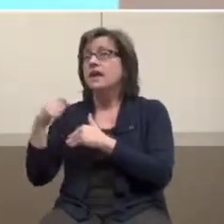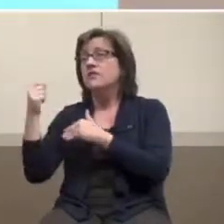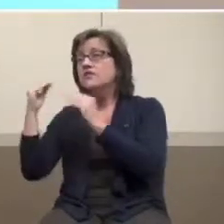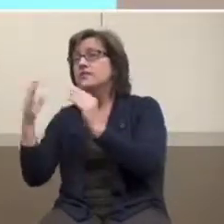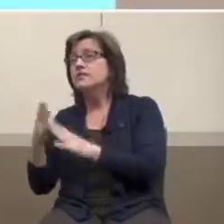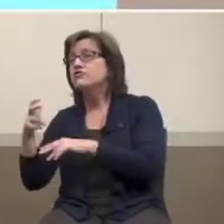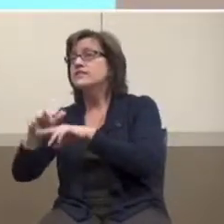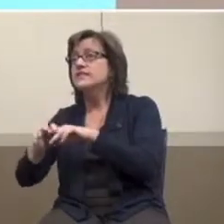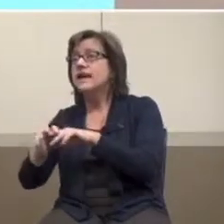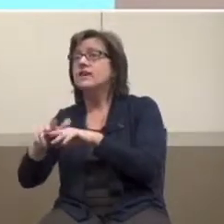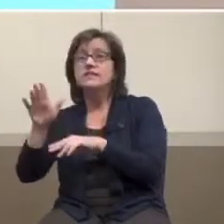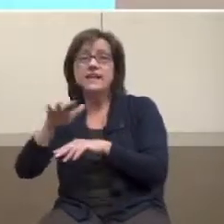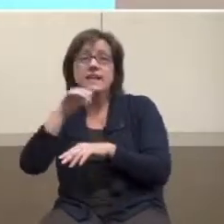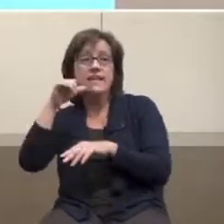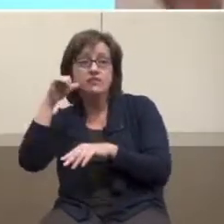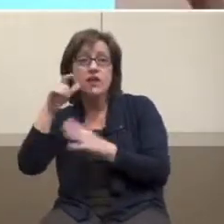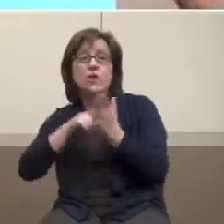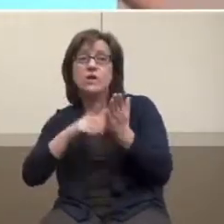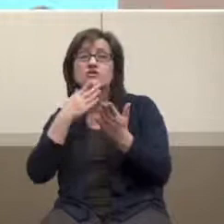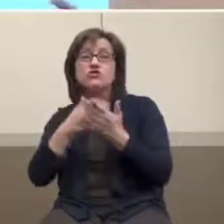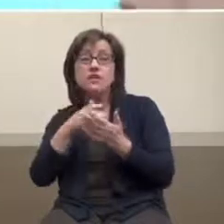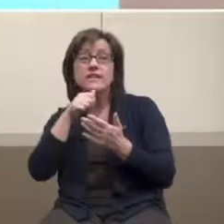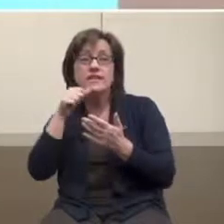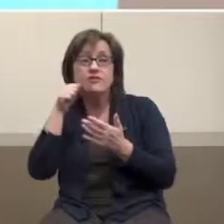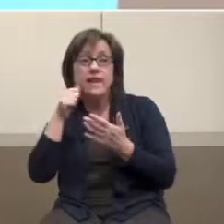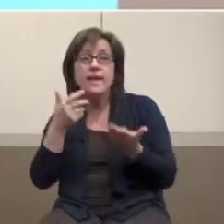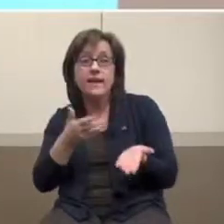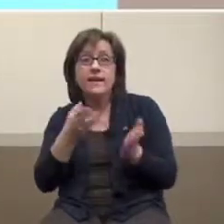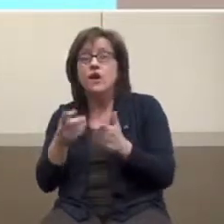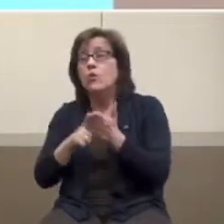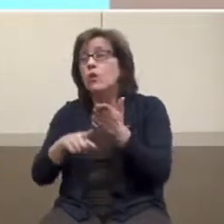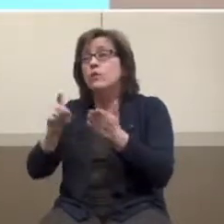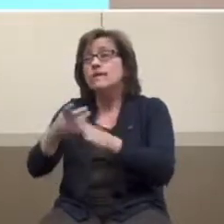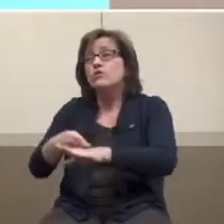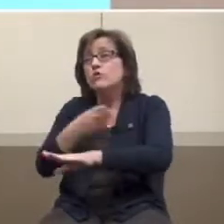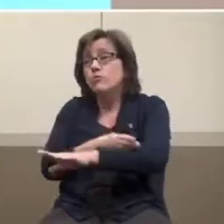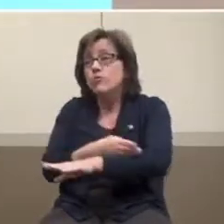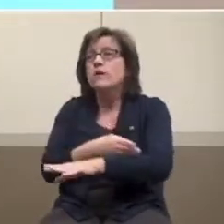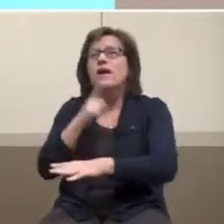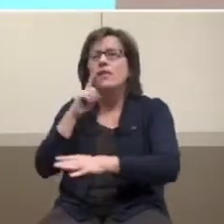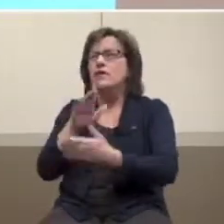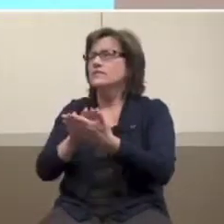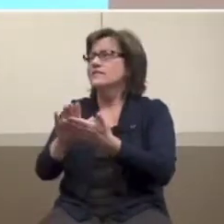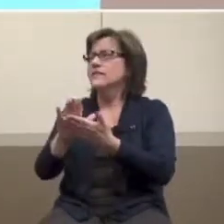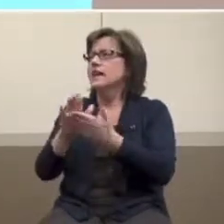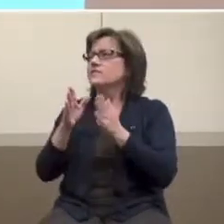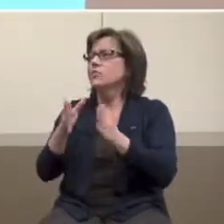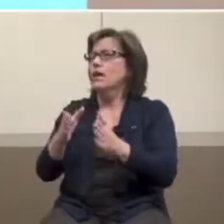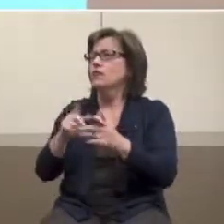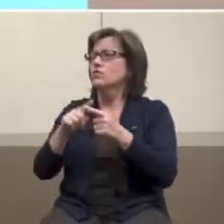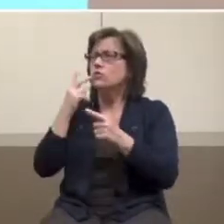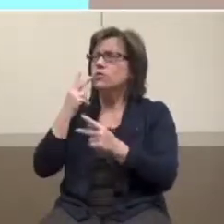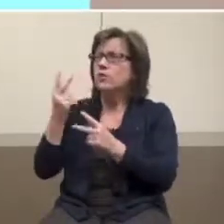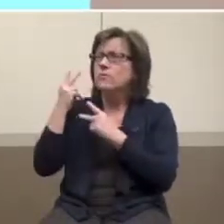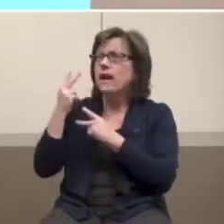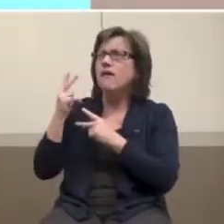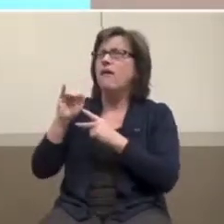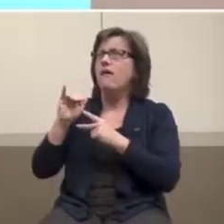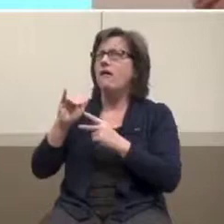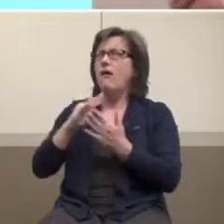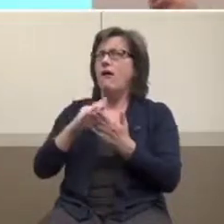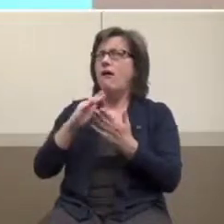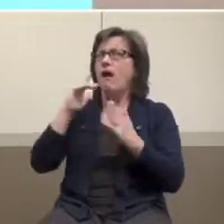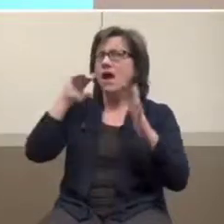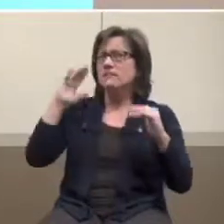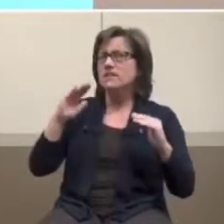what things did we do good yesterday? What things do we need to improve on? So I thought that was a really nice way to look back at the expectations and the responsibilities of